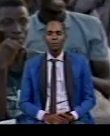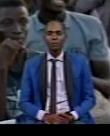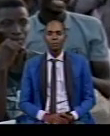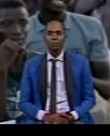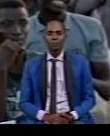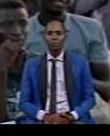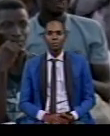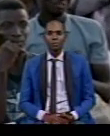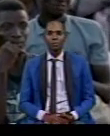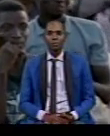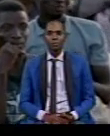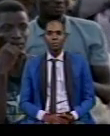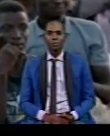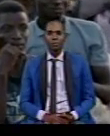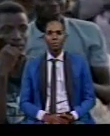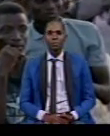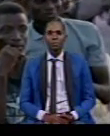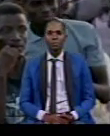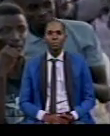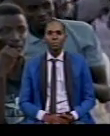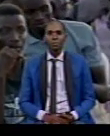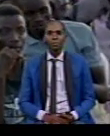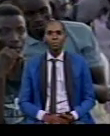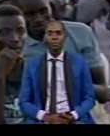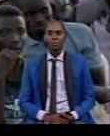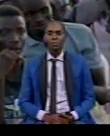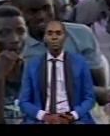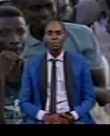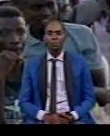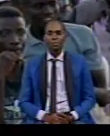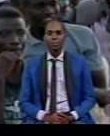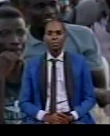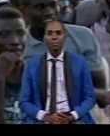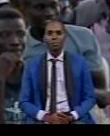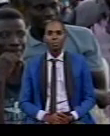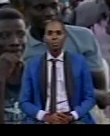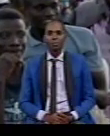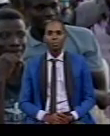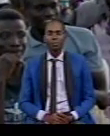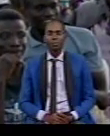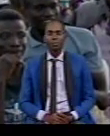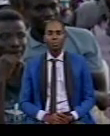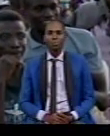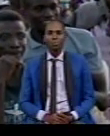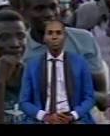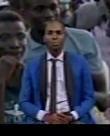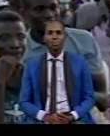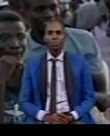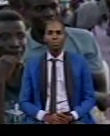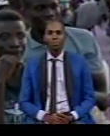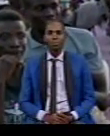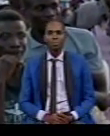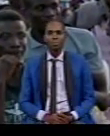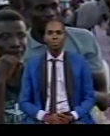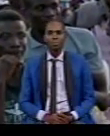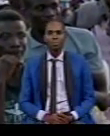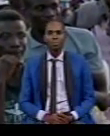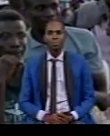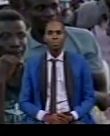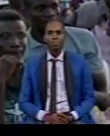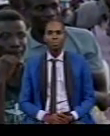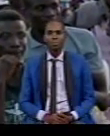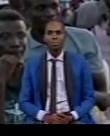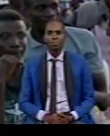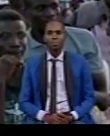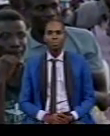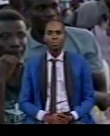a rival and without any reservation. Raise up your hand and stand up right there.